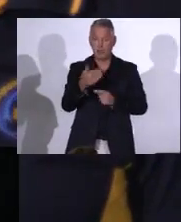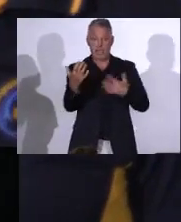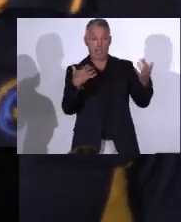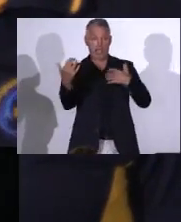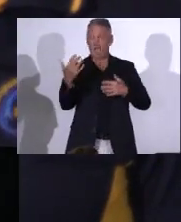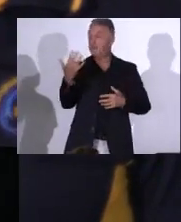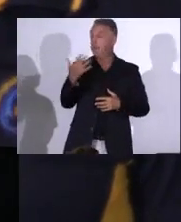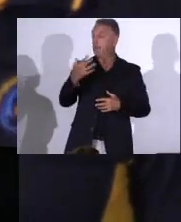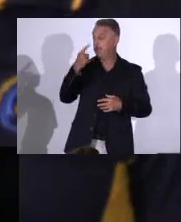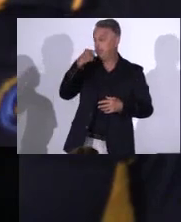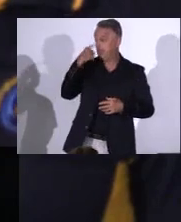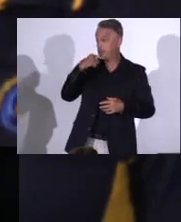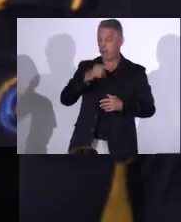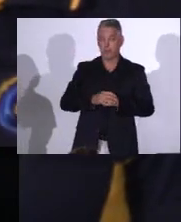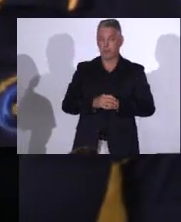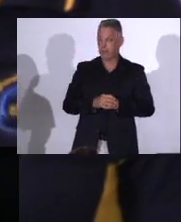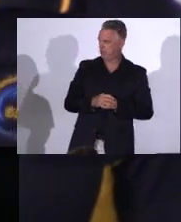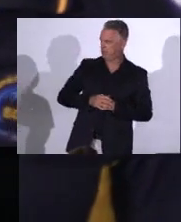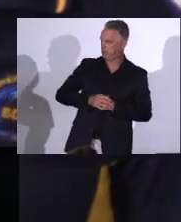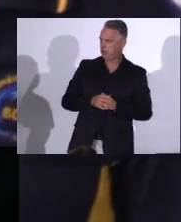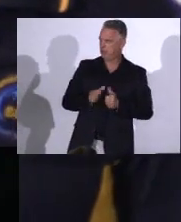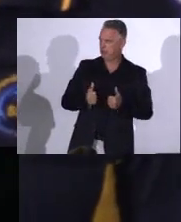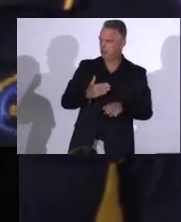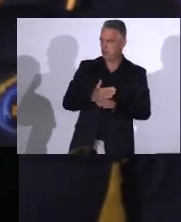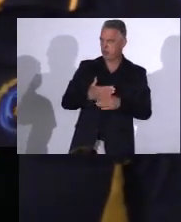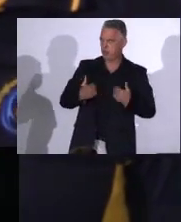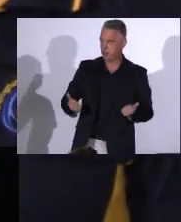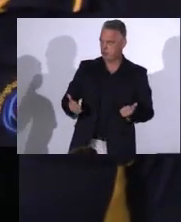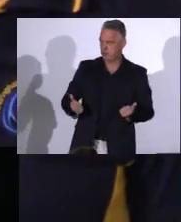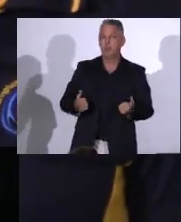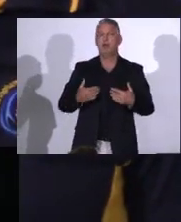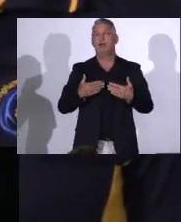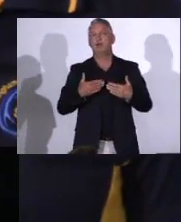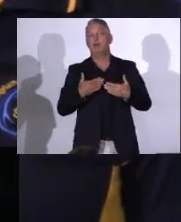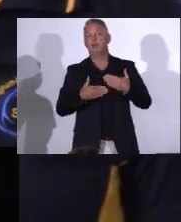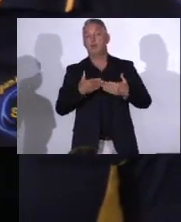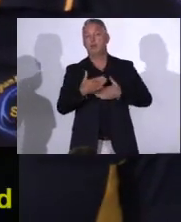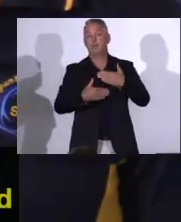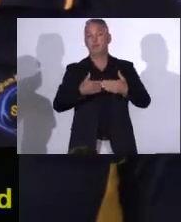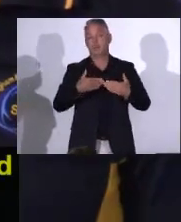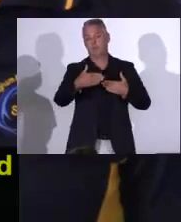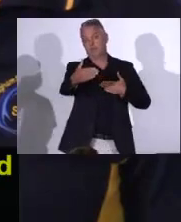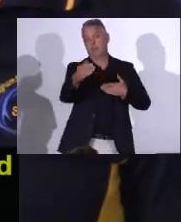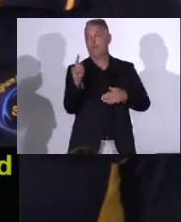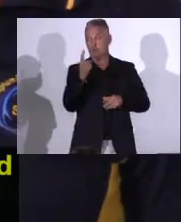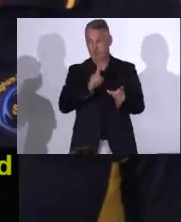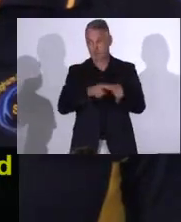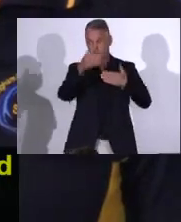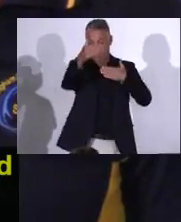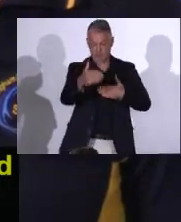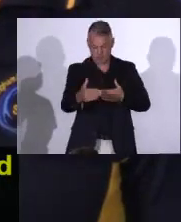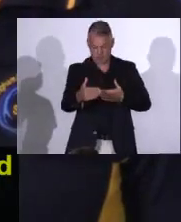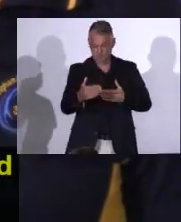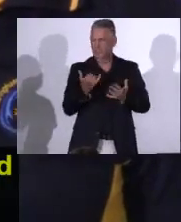15 participants. So we thought, oh, okay, this is working. And then as the year continued, this was year one, we were running those